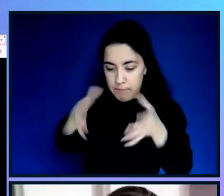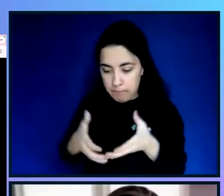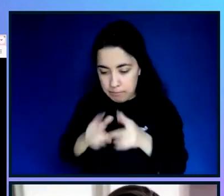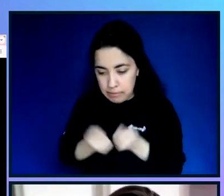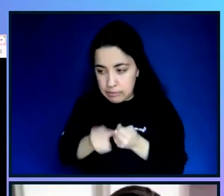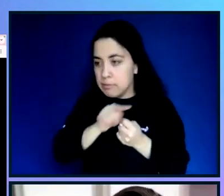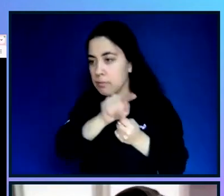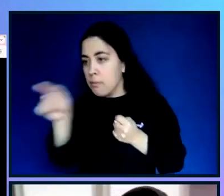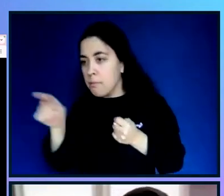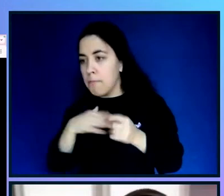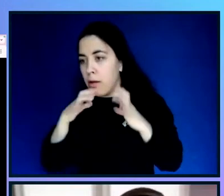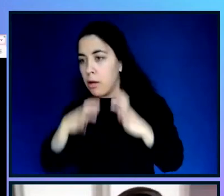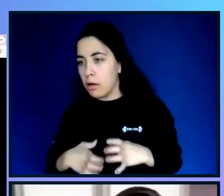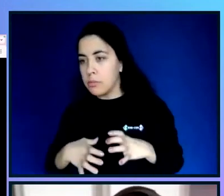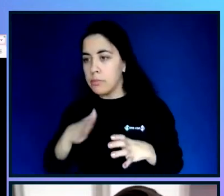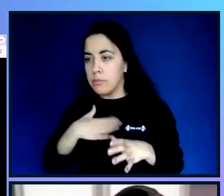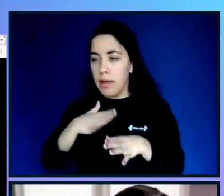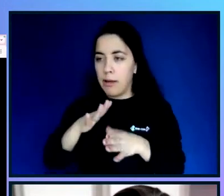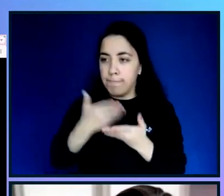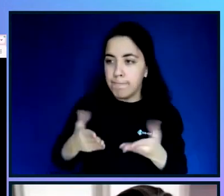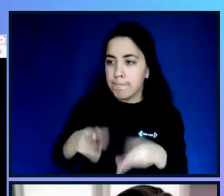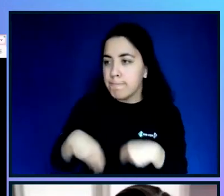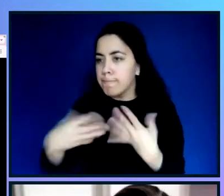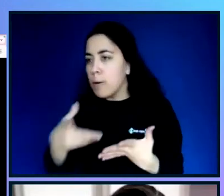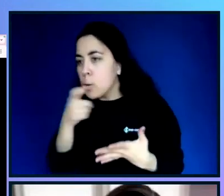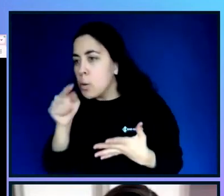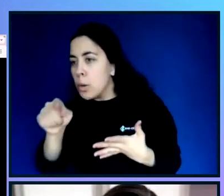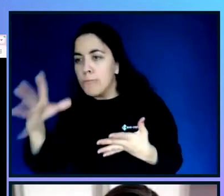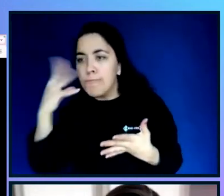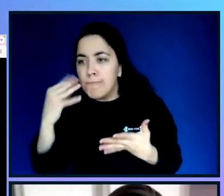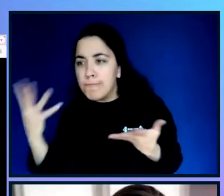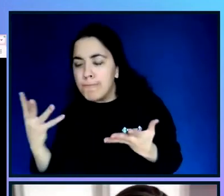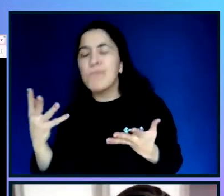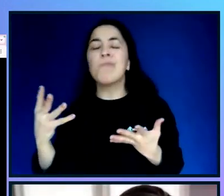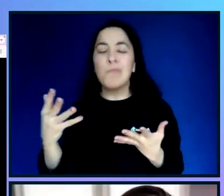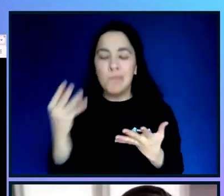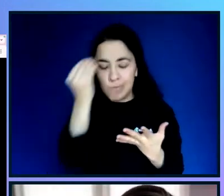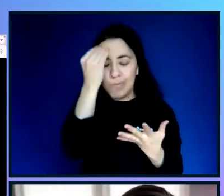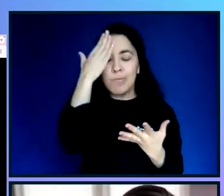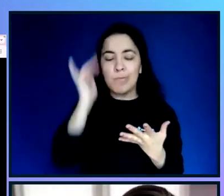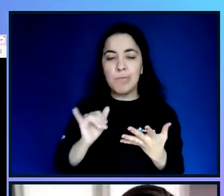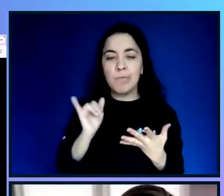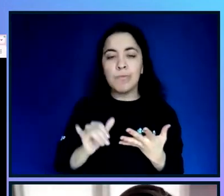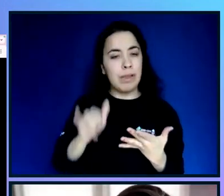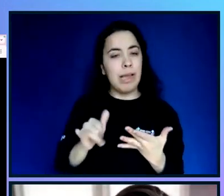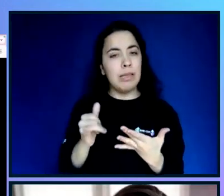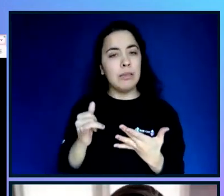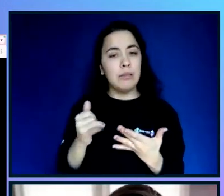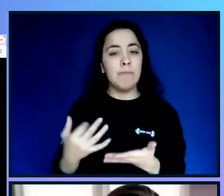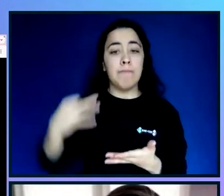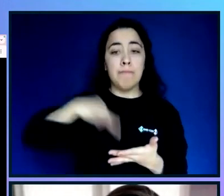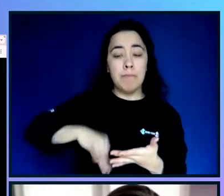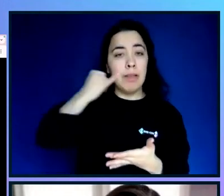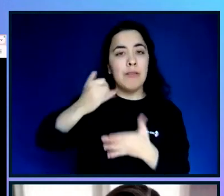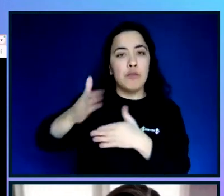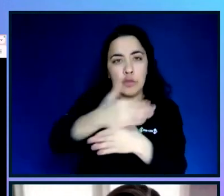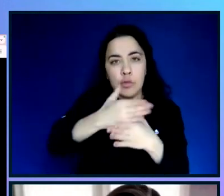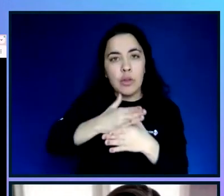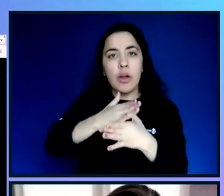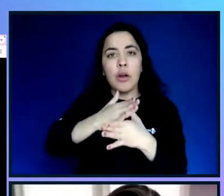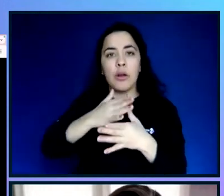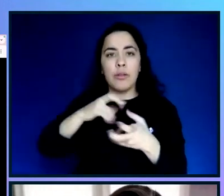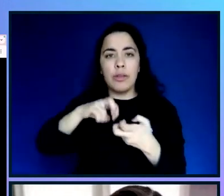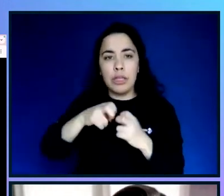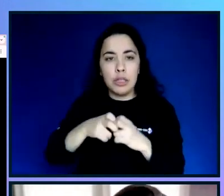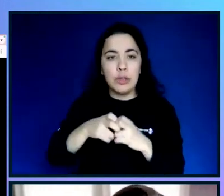For example, it is much more impactful to share a top 10 issues at GitHub